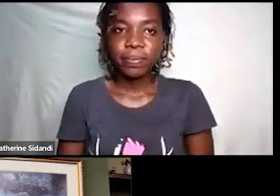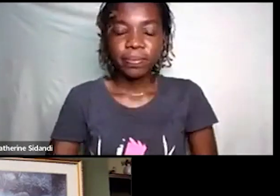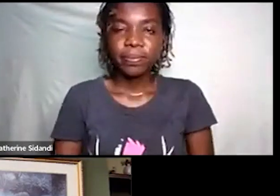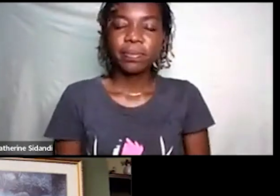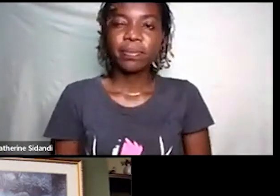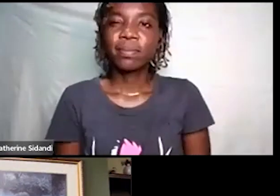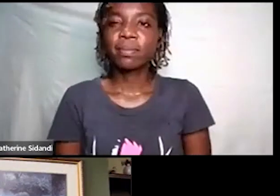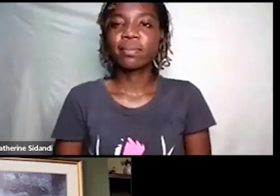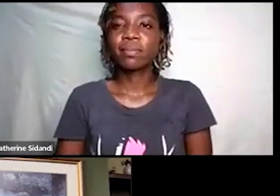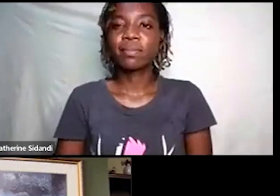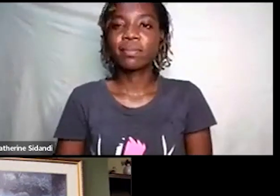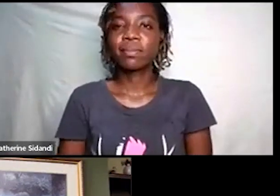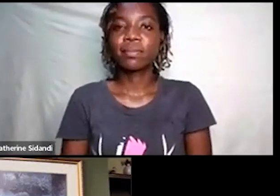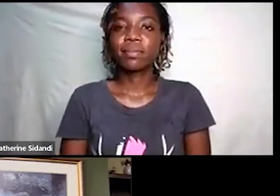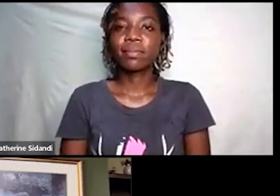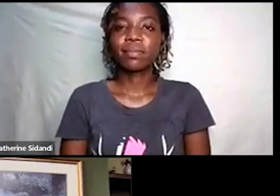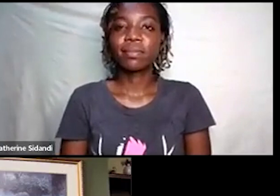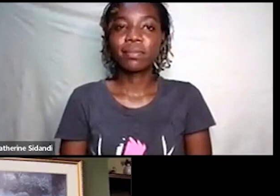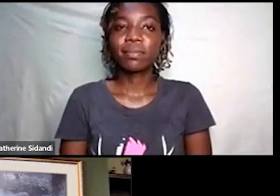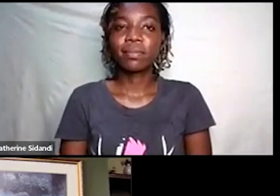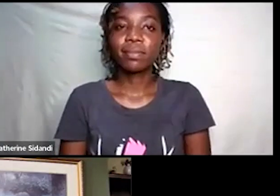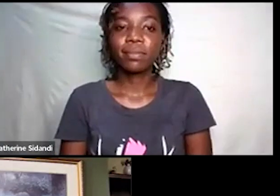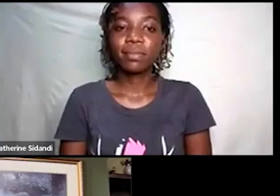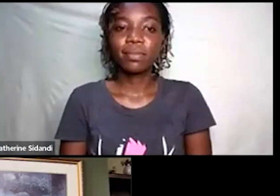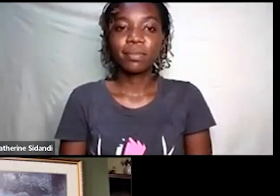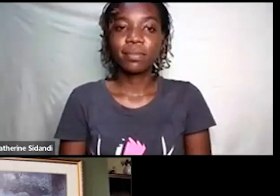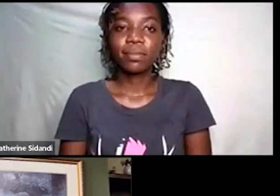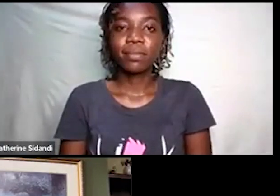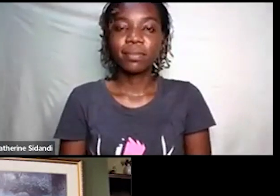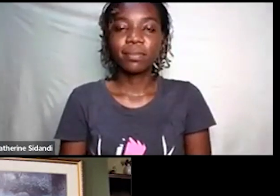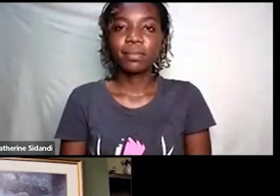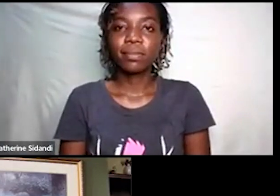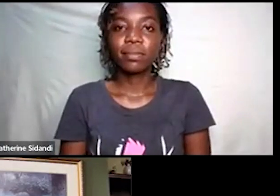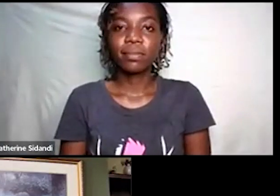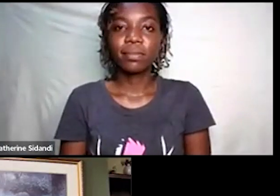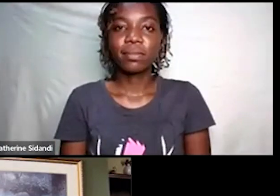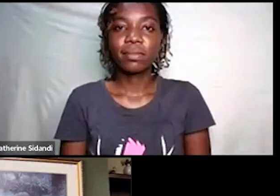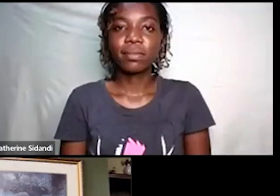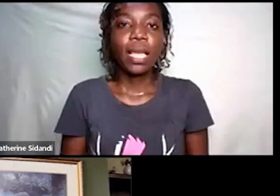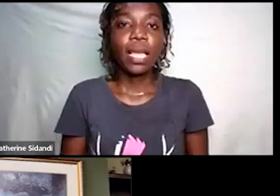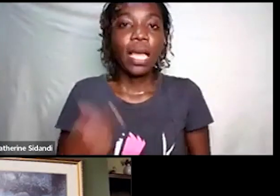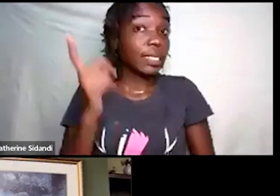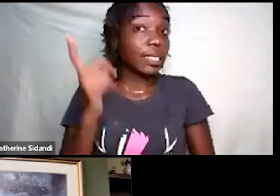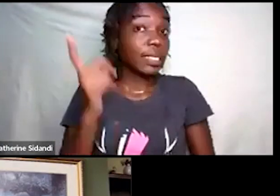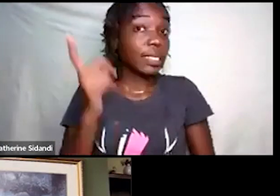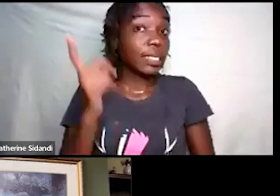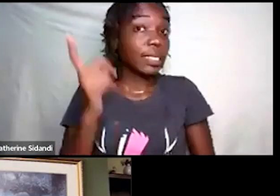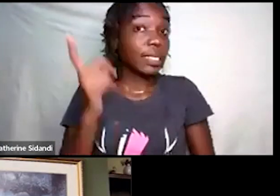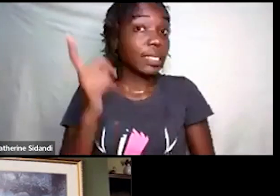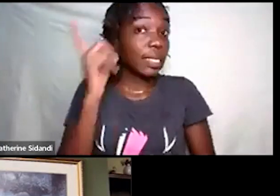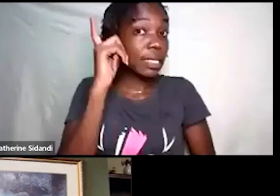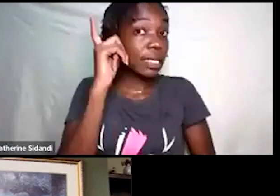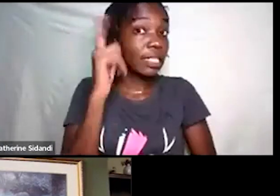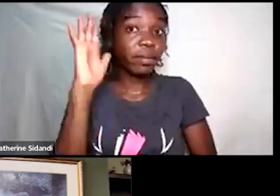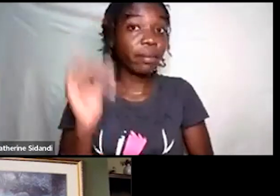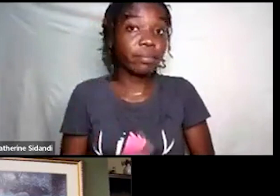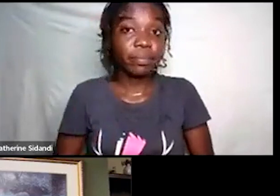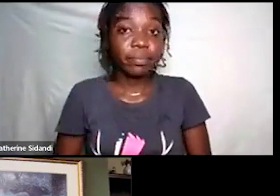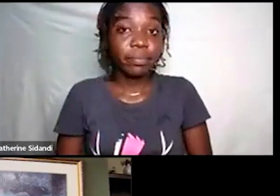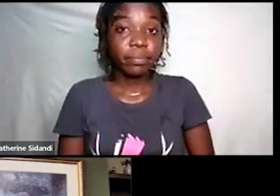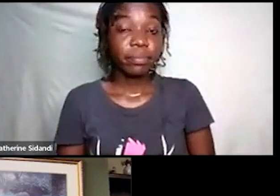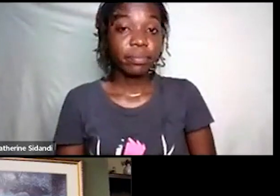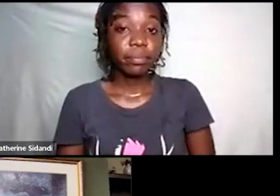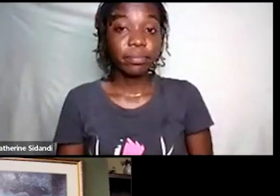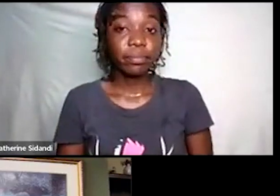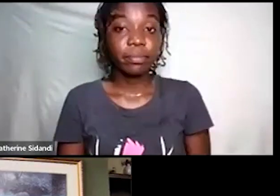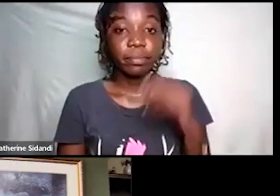Priska. Hello, yes. We can hear you. Your hand was up. Oh, yes. I was asking about the